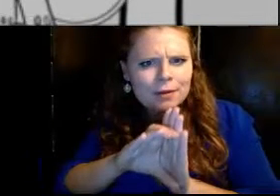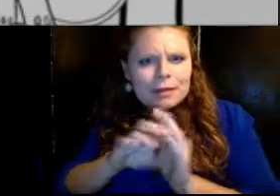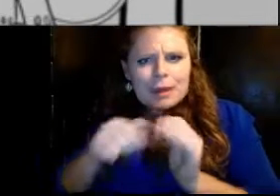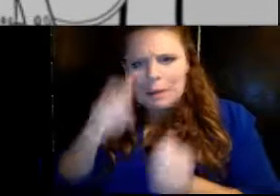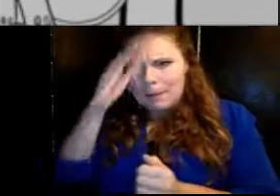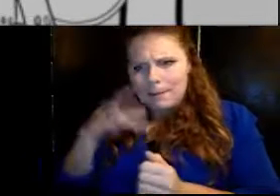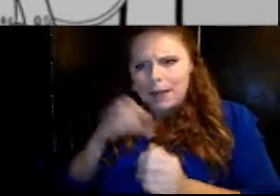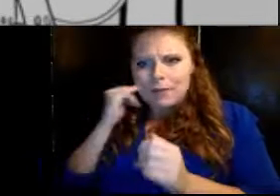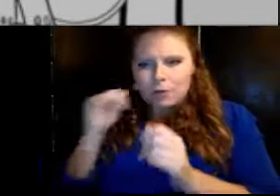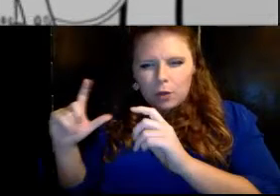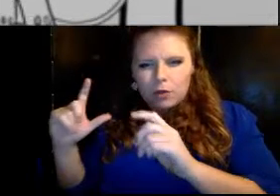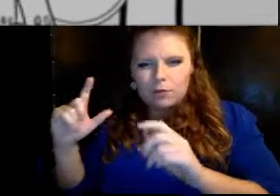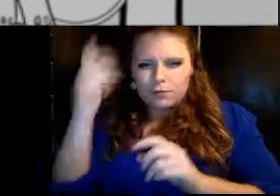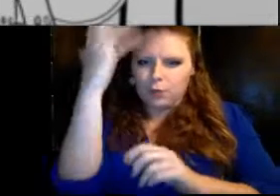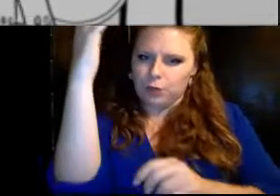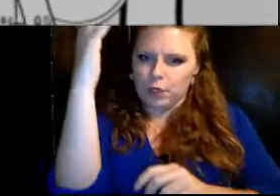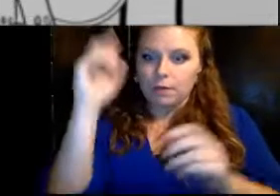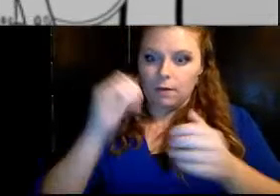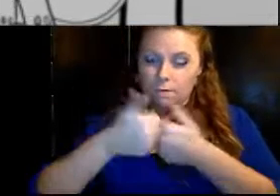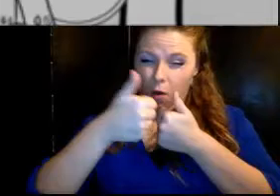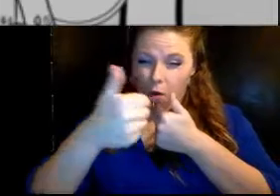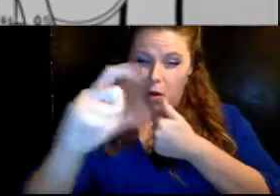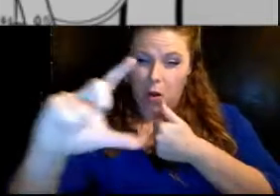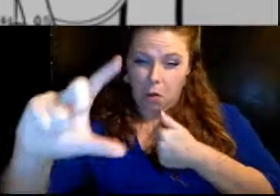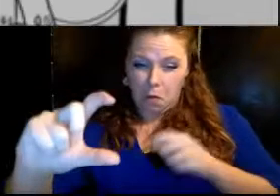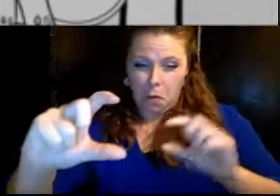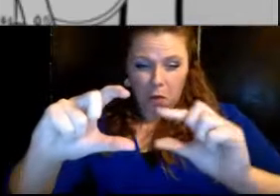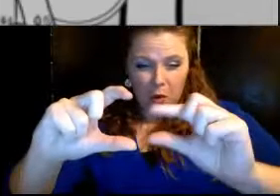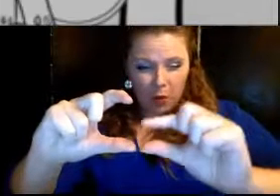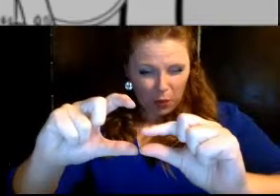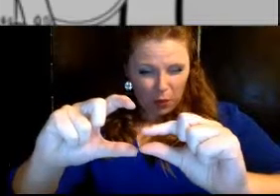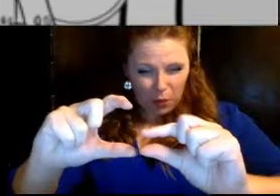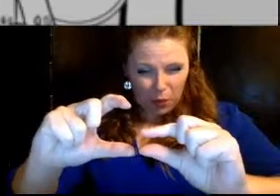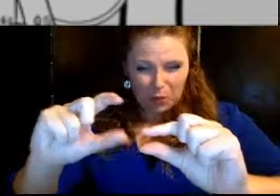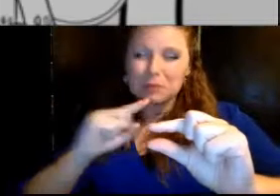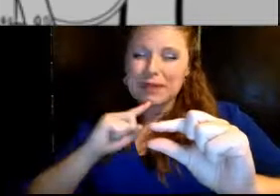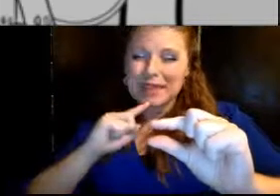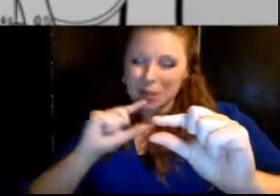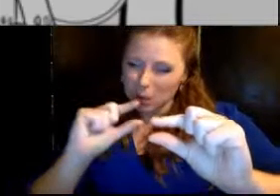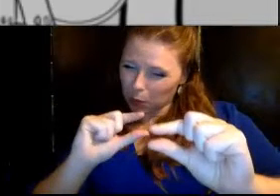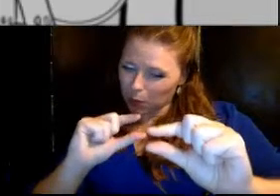him down, next to the very furthest tree, he would be very small.